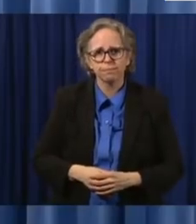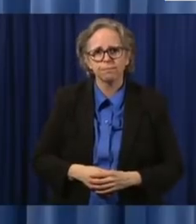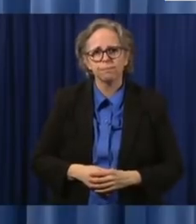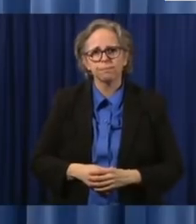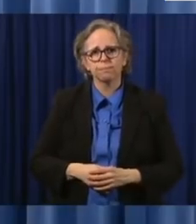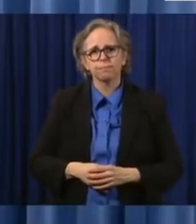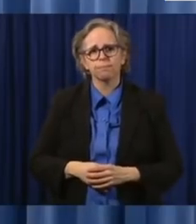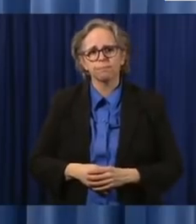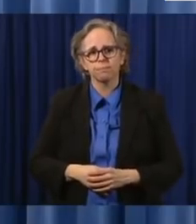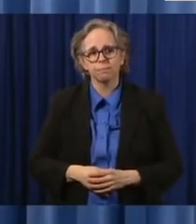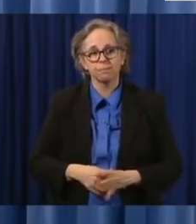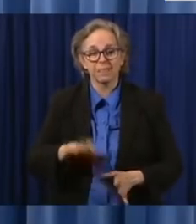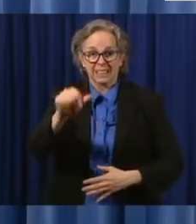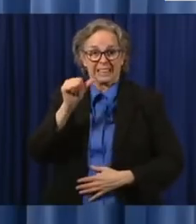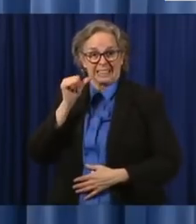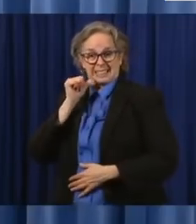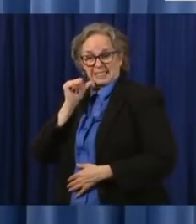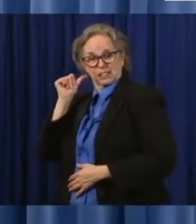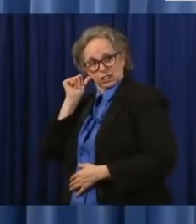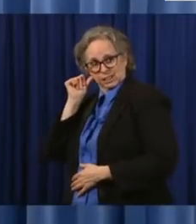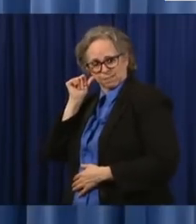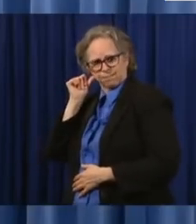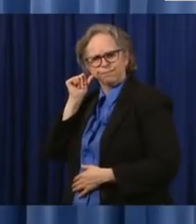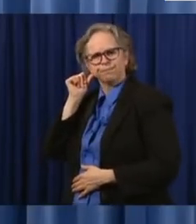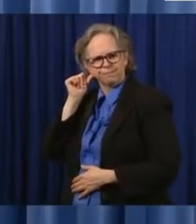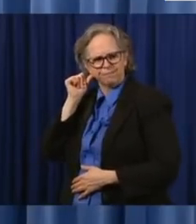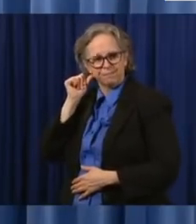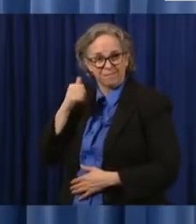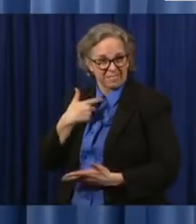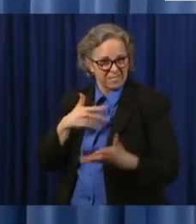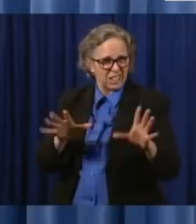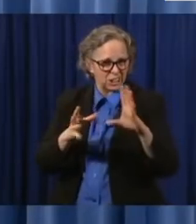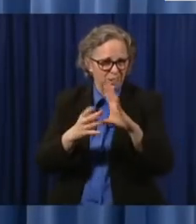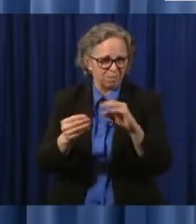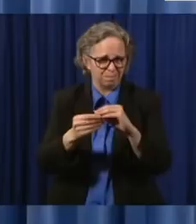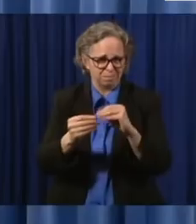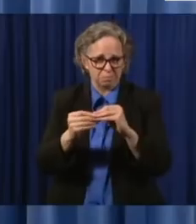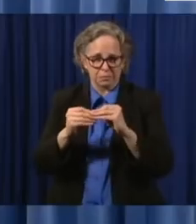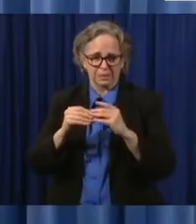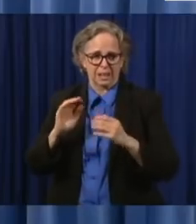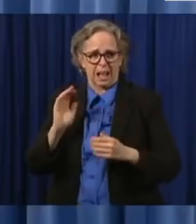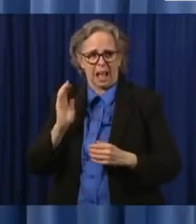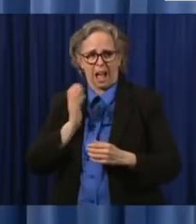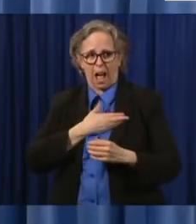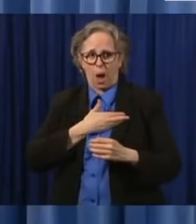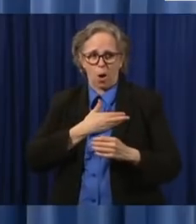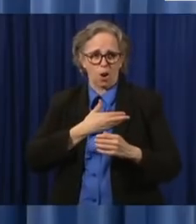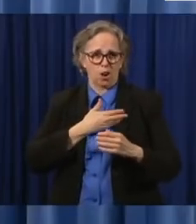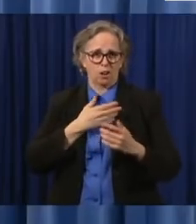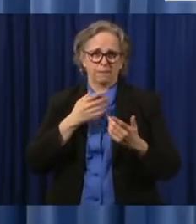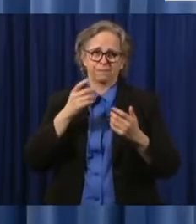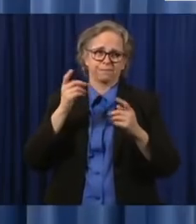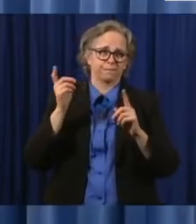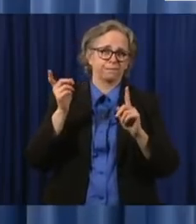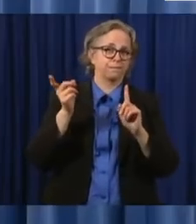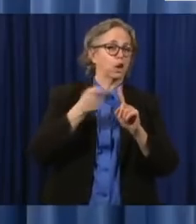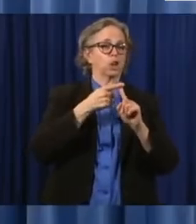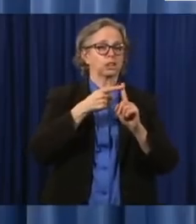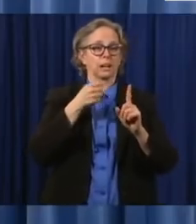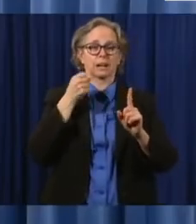Yesterday, I told you that we had our first resident cases of COVID-19 in our state veterans home in